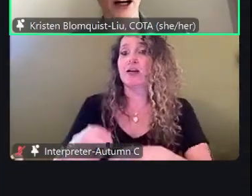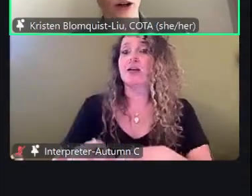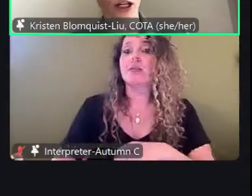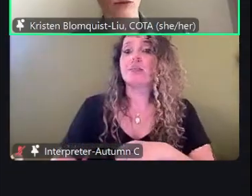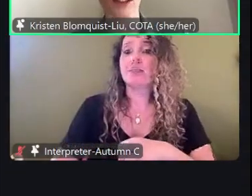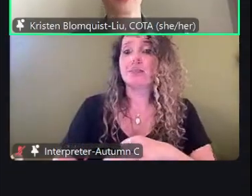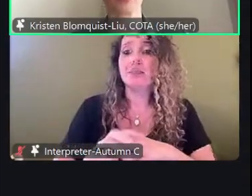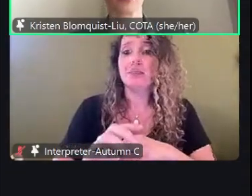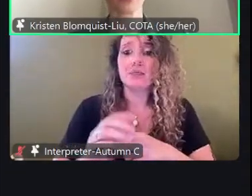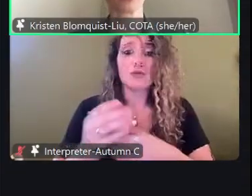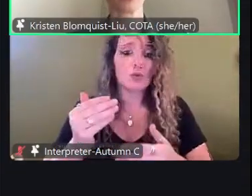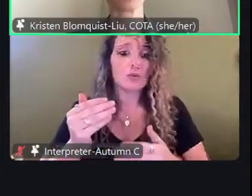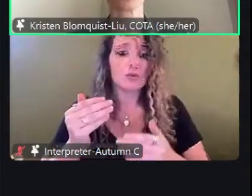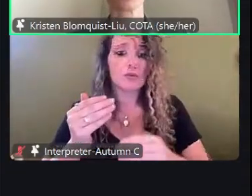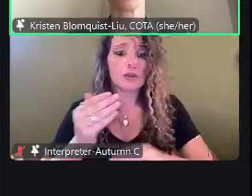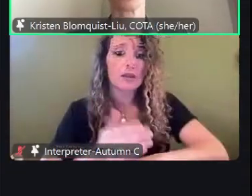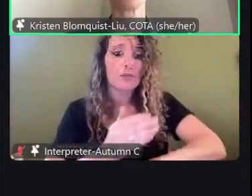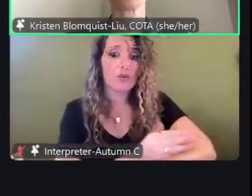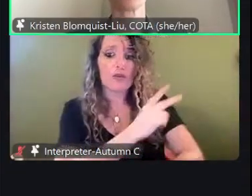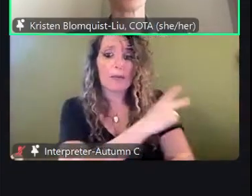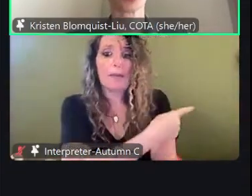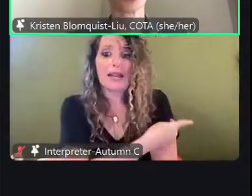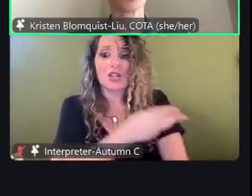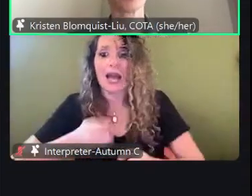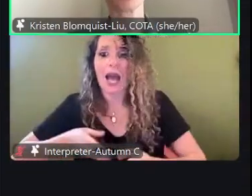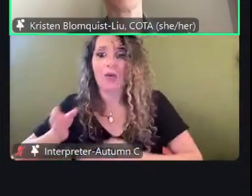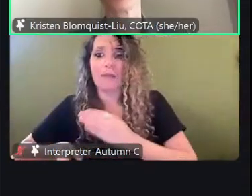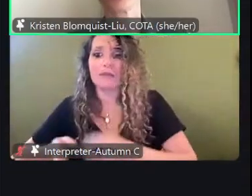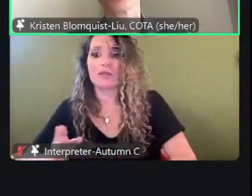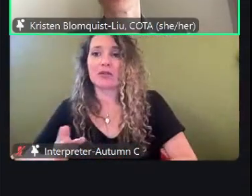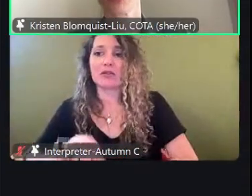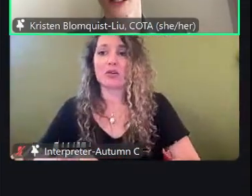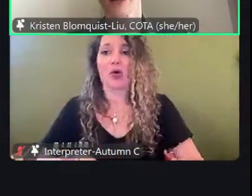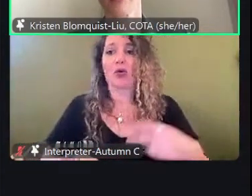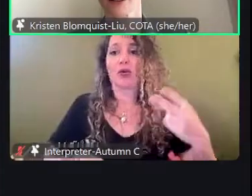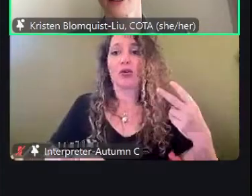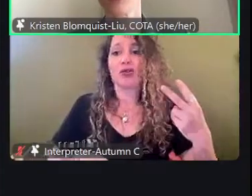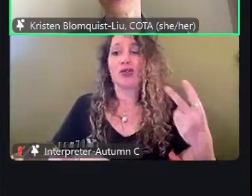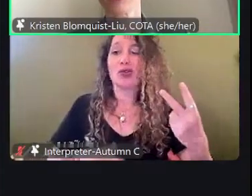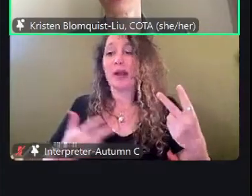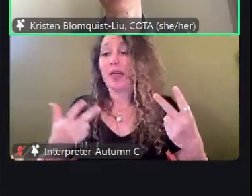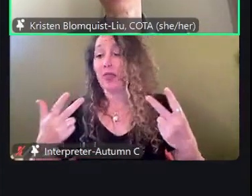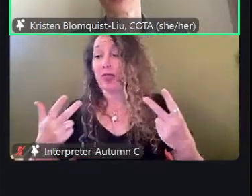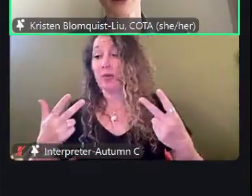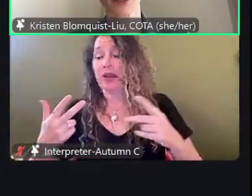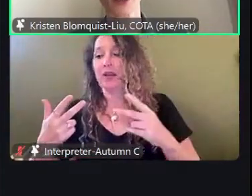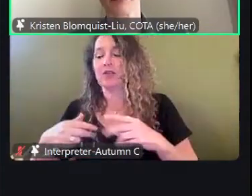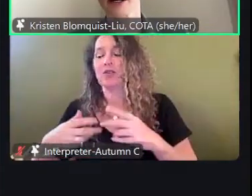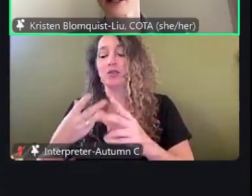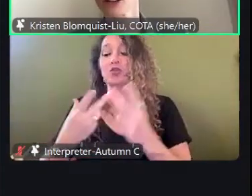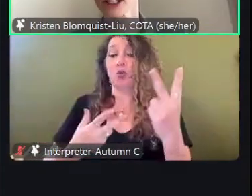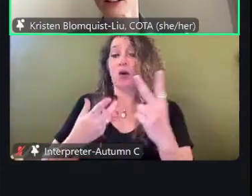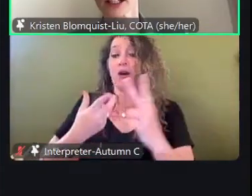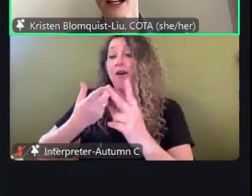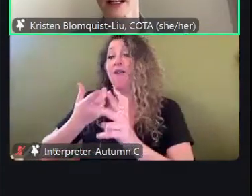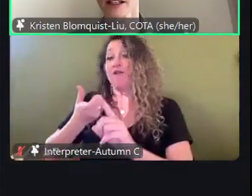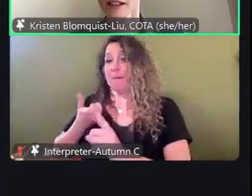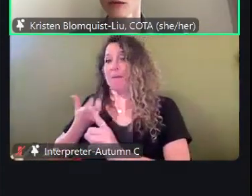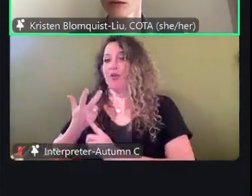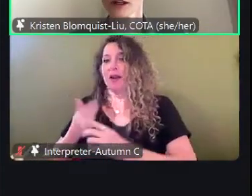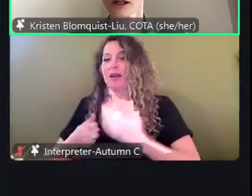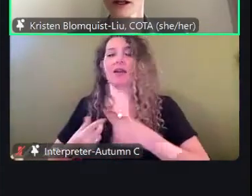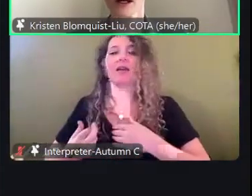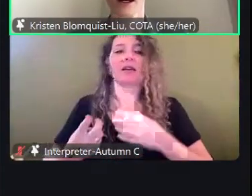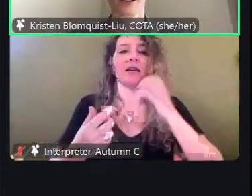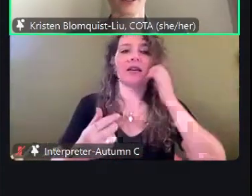increase patient outcomes. So 2 in 3 patients have prefer a provider who shares their